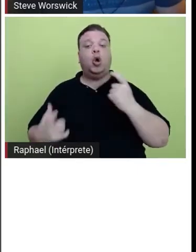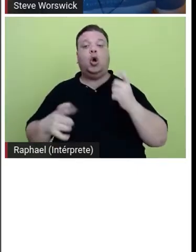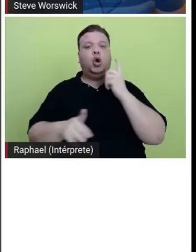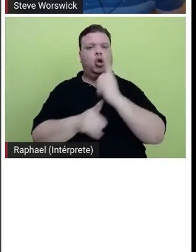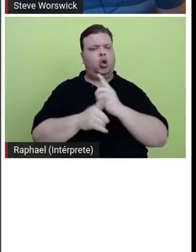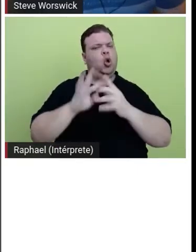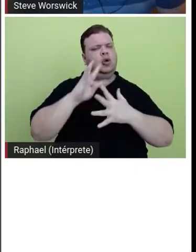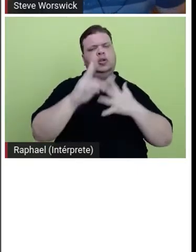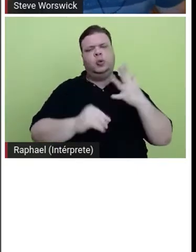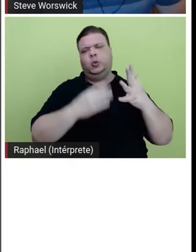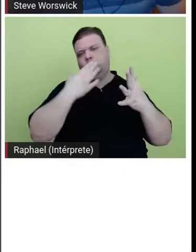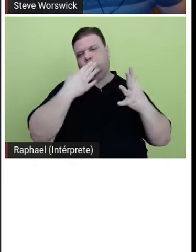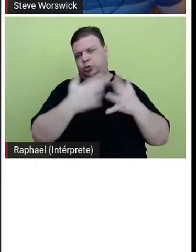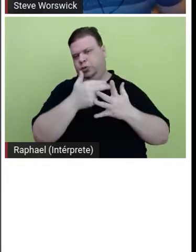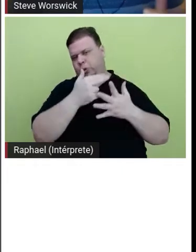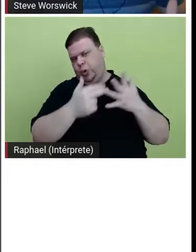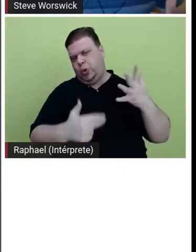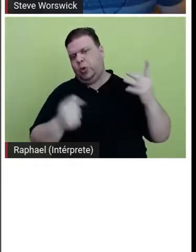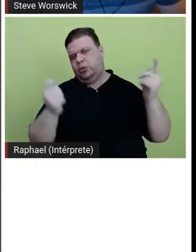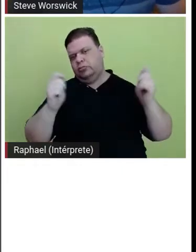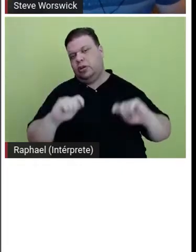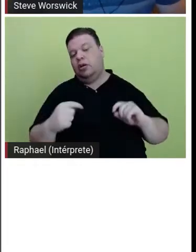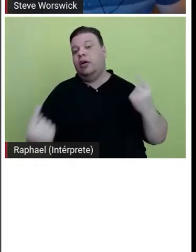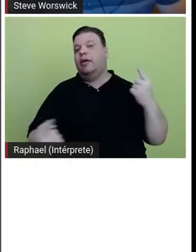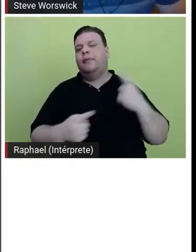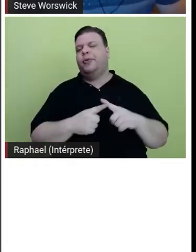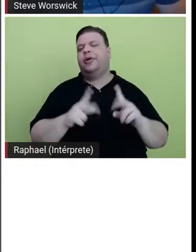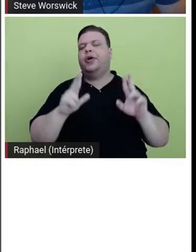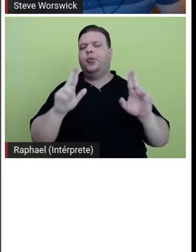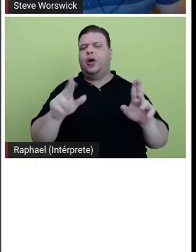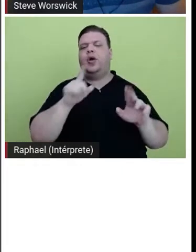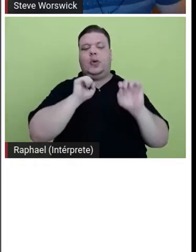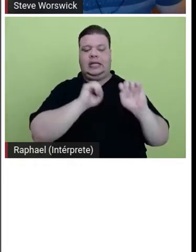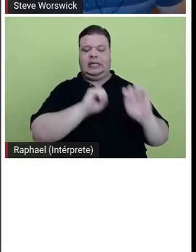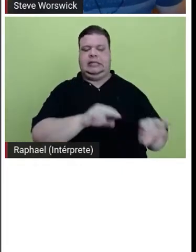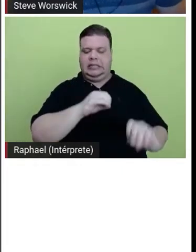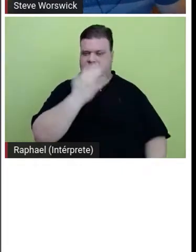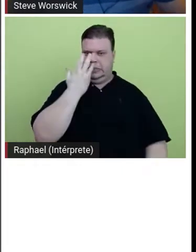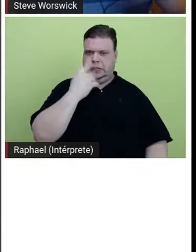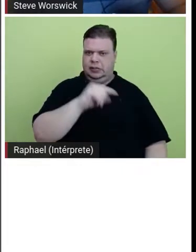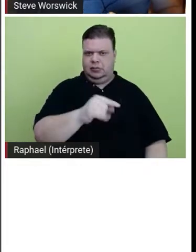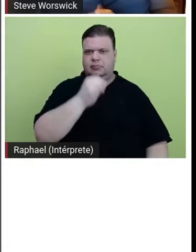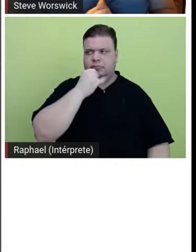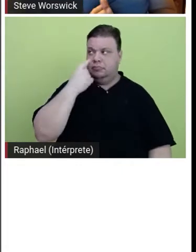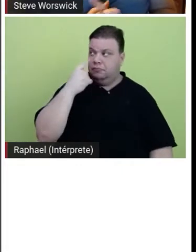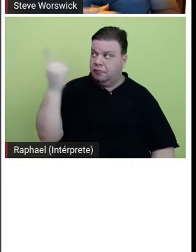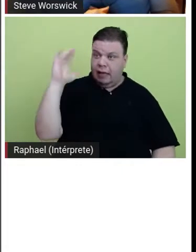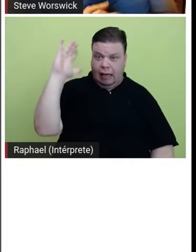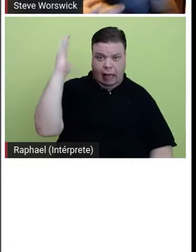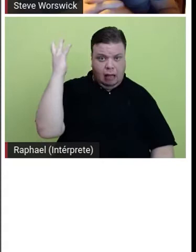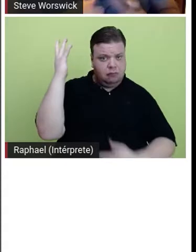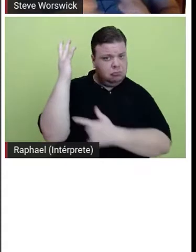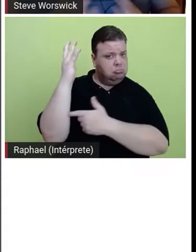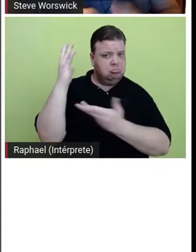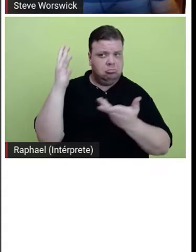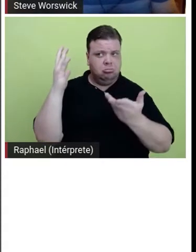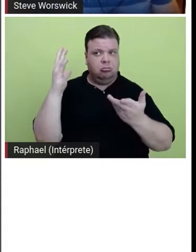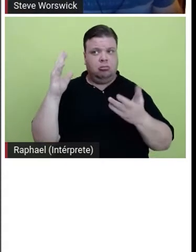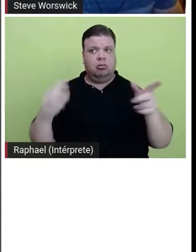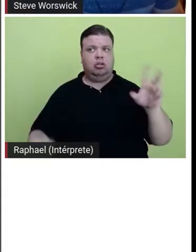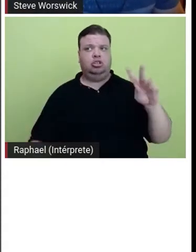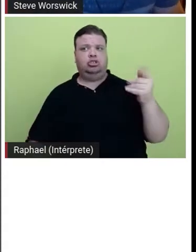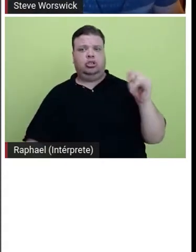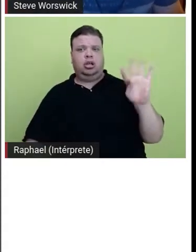chatbots. So you have to teach it everything. And using this, it can create